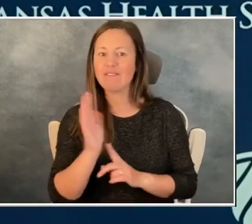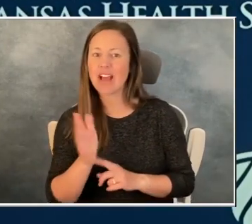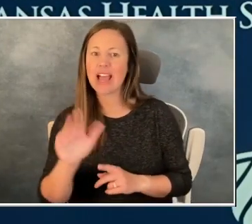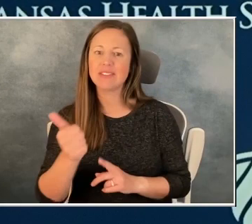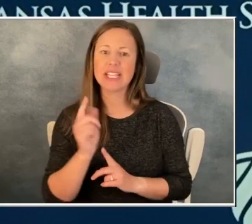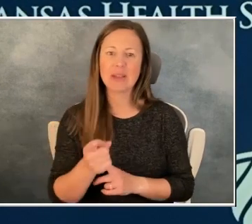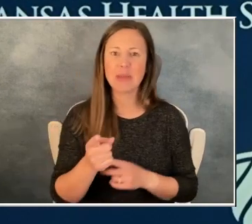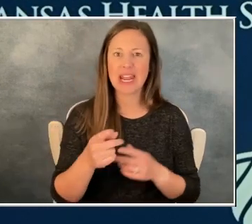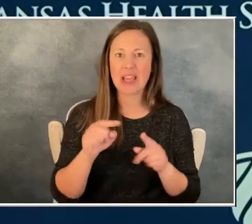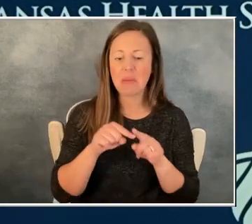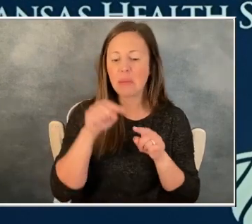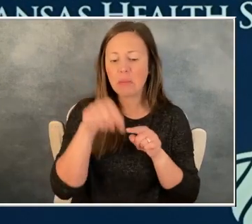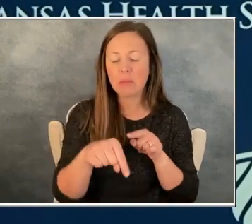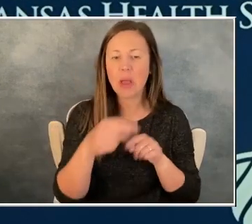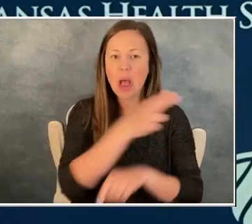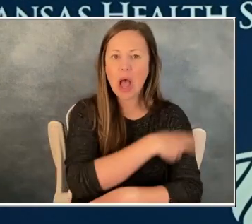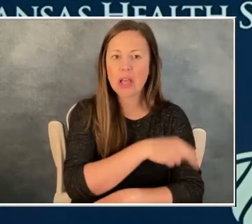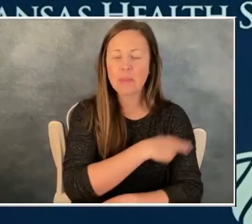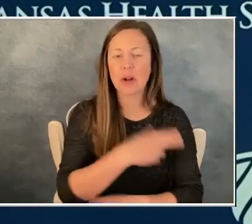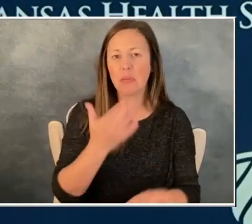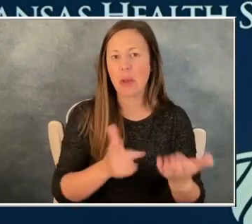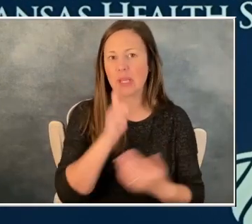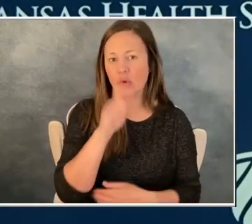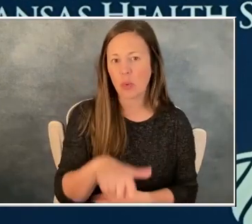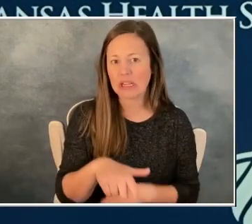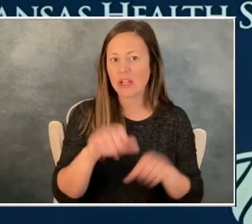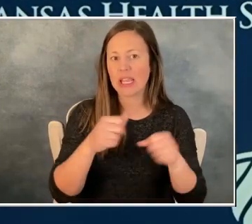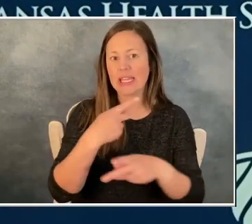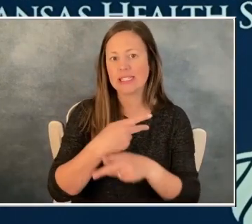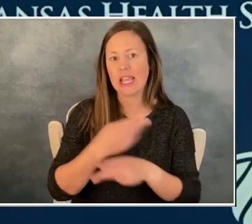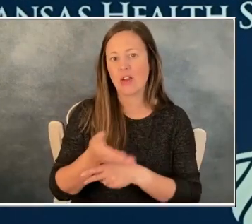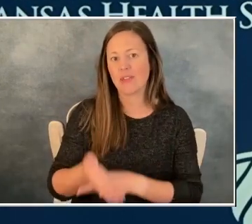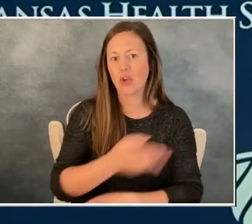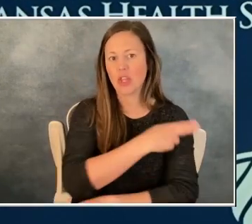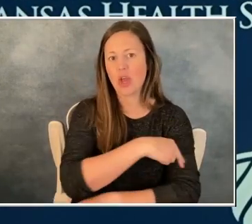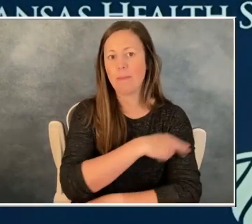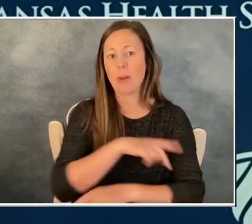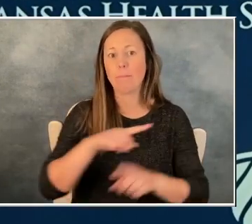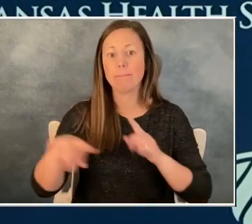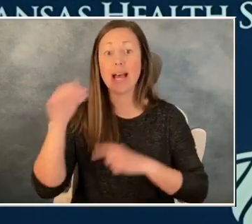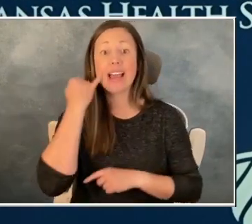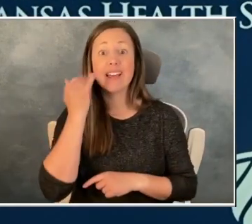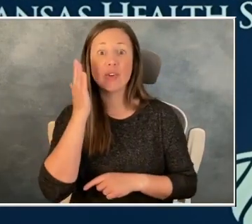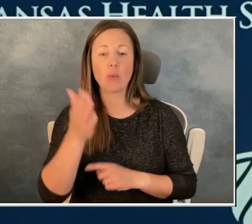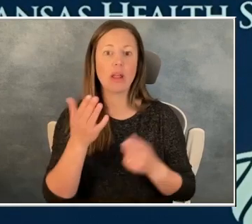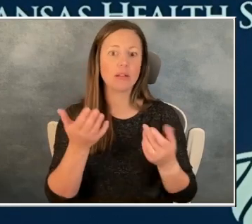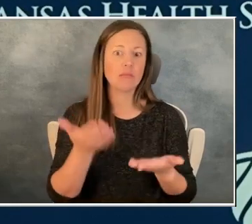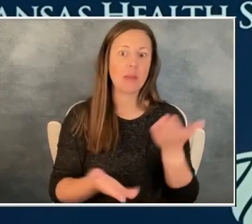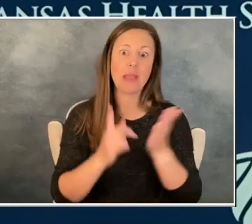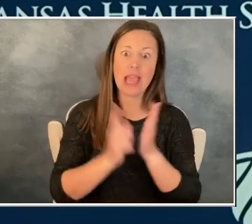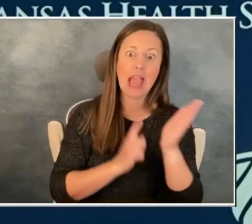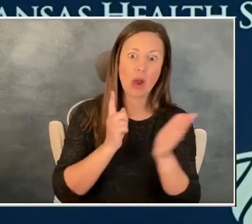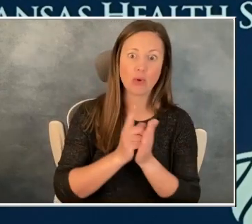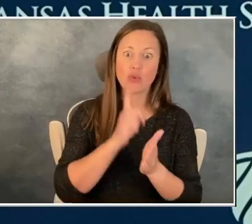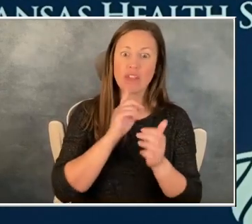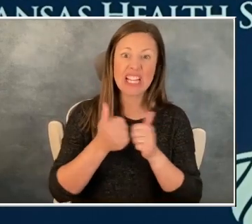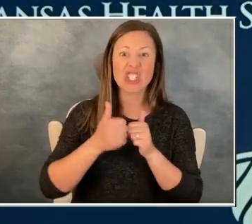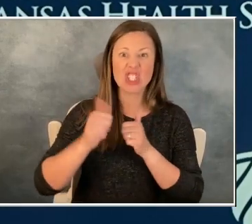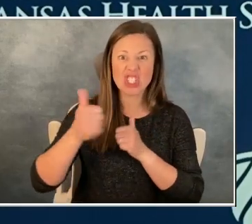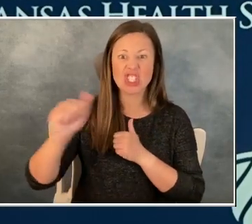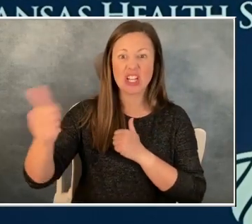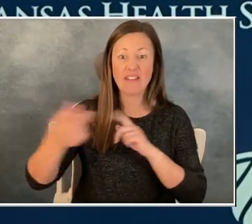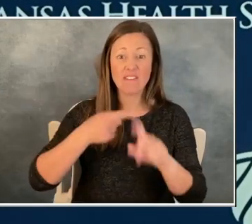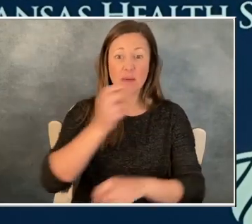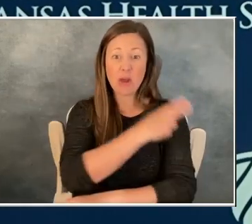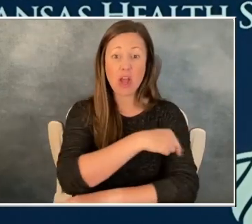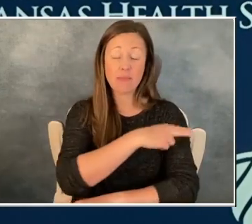probably not something that needs to be done. We can take care of that at the hospital. However, if it's going to be hours, if you're really far away from a hospital, then yes,